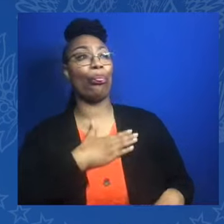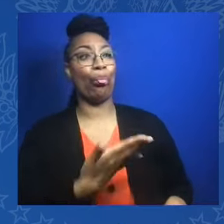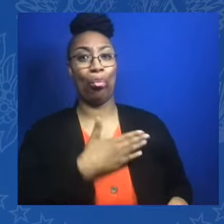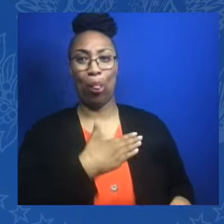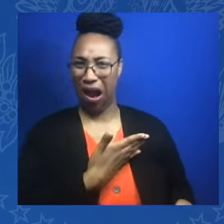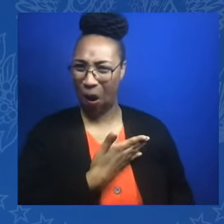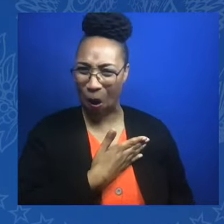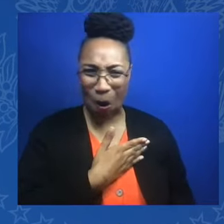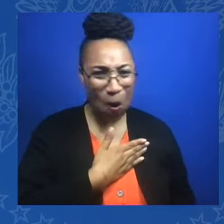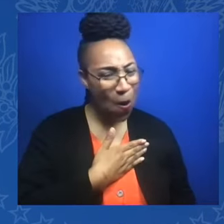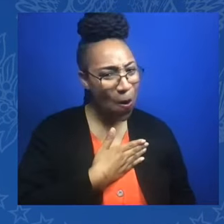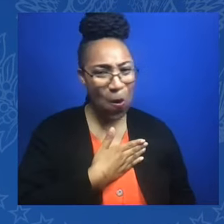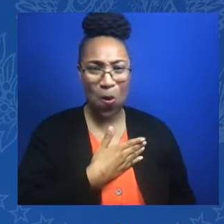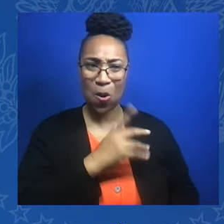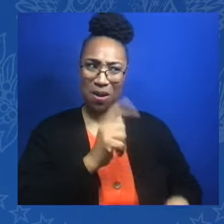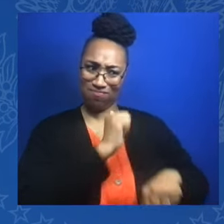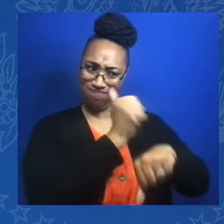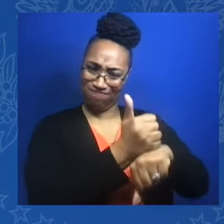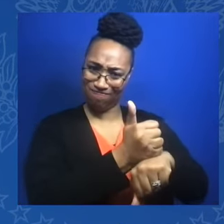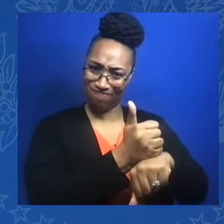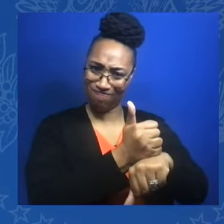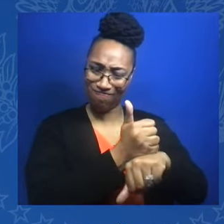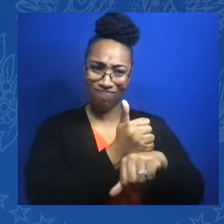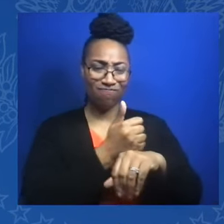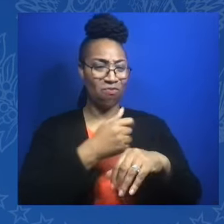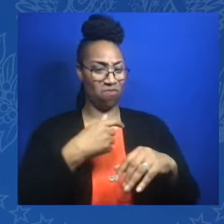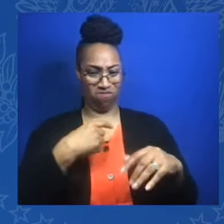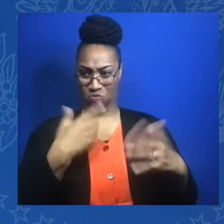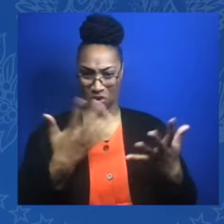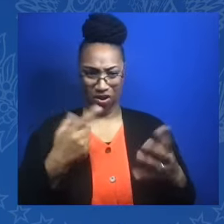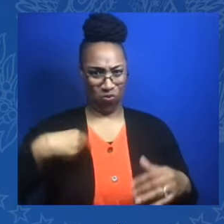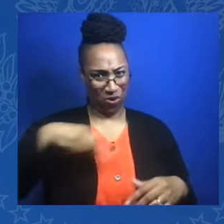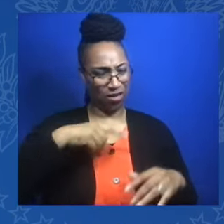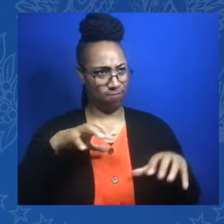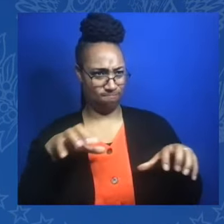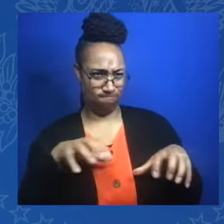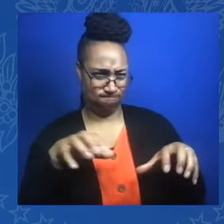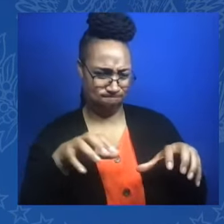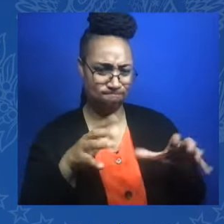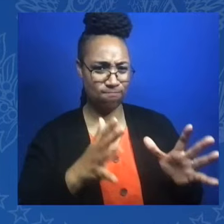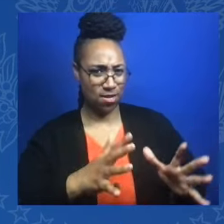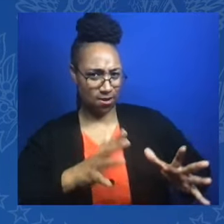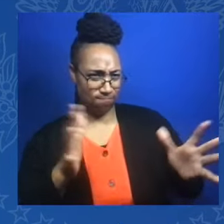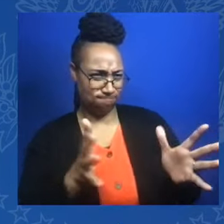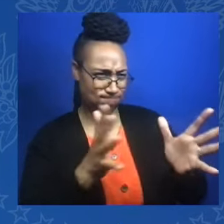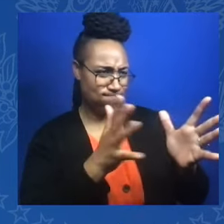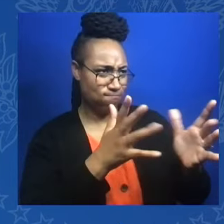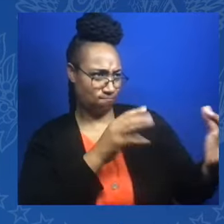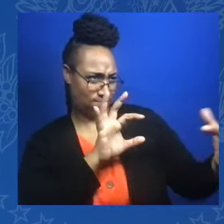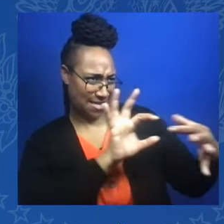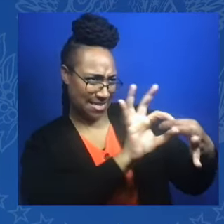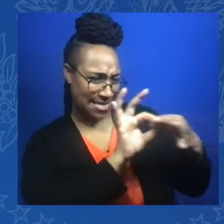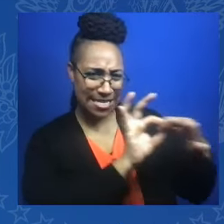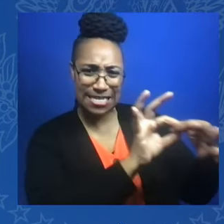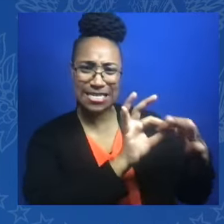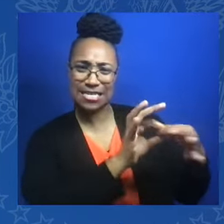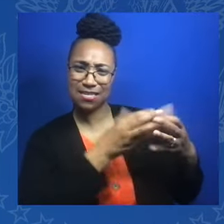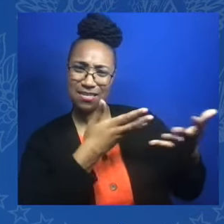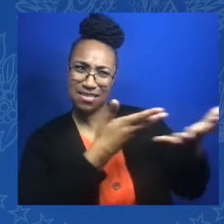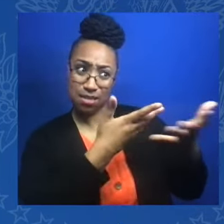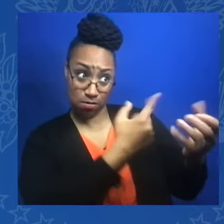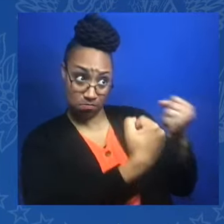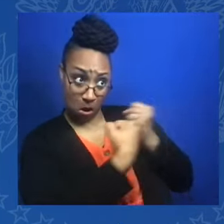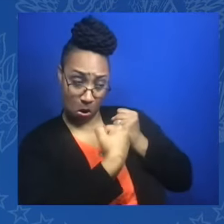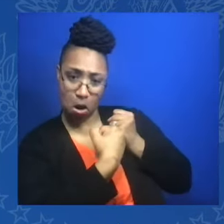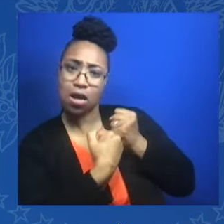against arbitrary detention. And through that, with your support and your leadership, Mr. President, the rule of law